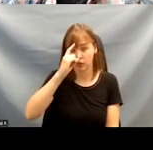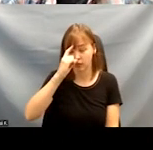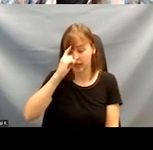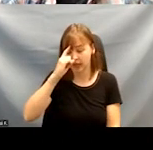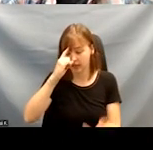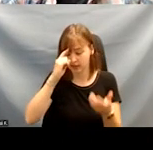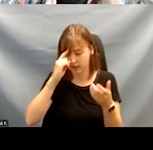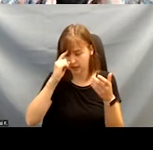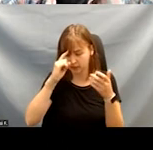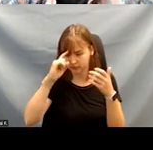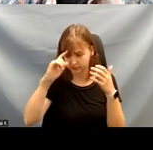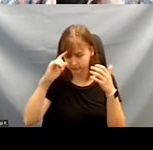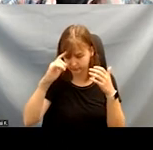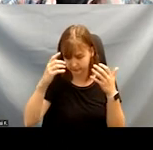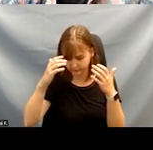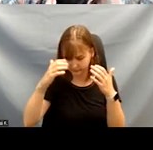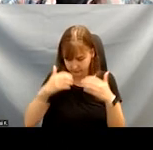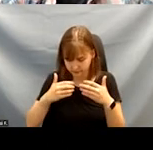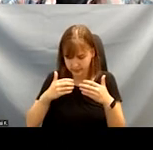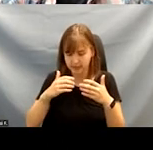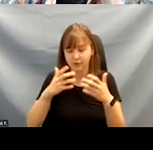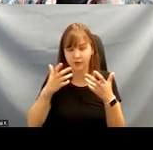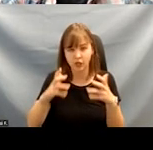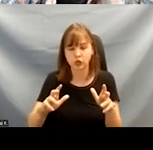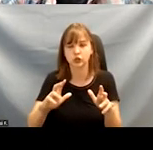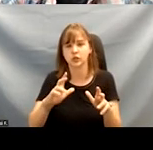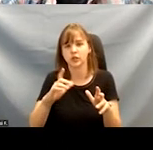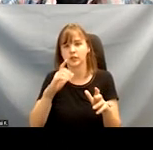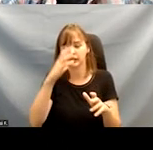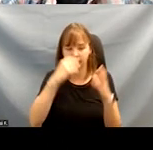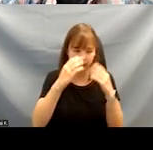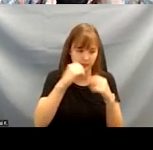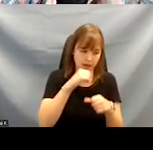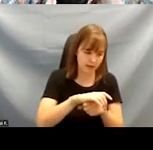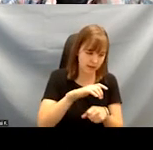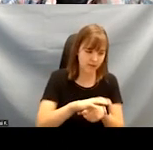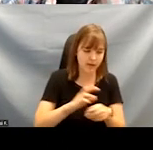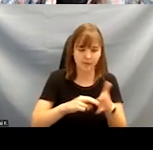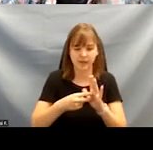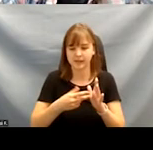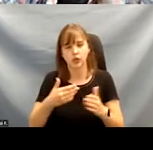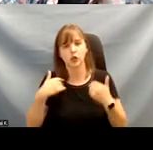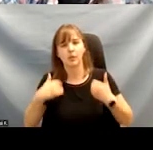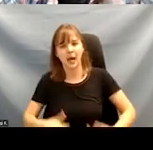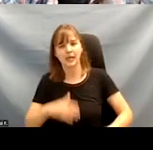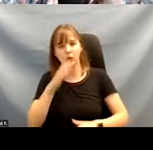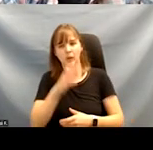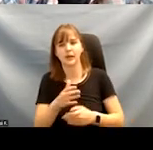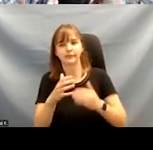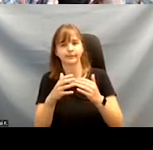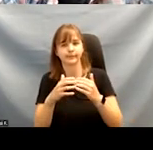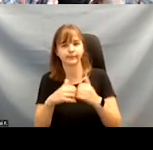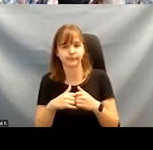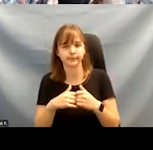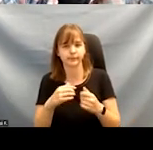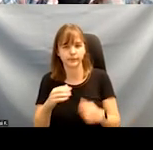not sleeping and, you know, it does not serve you well. And I do agree that there are points in time where you kind of got to buckle